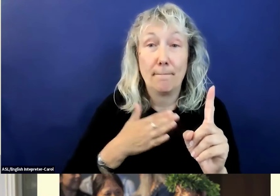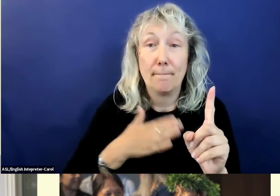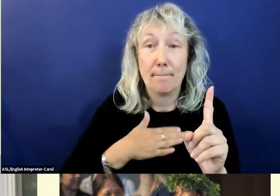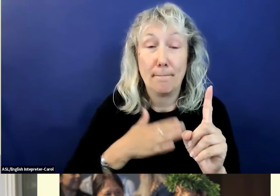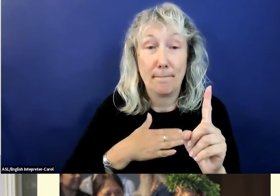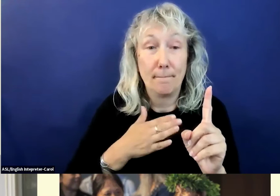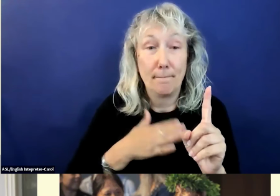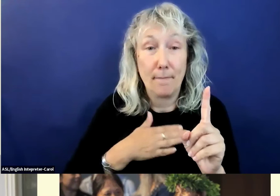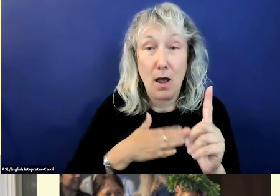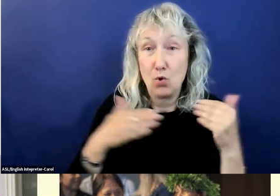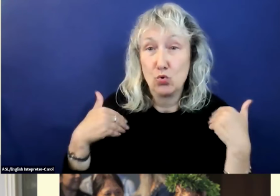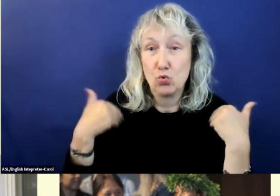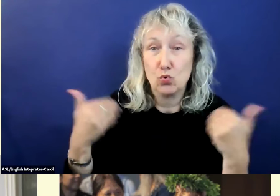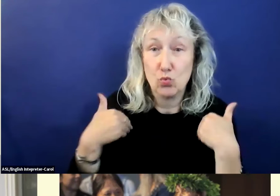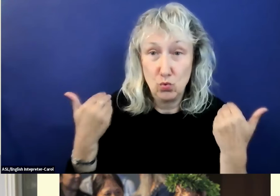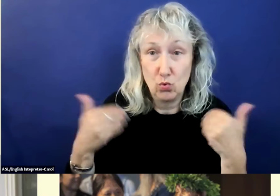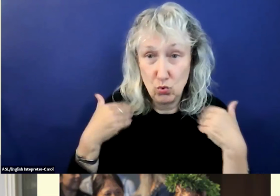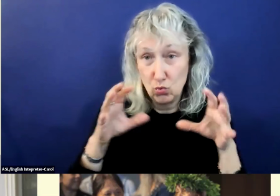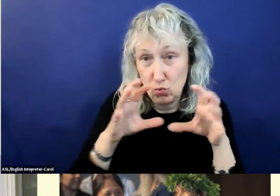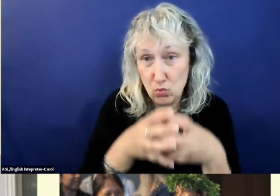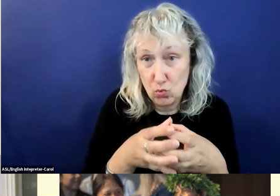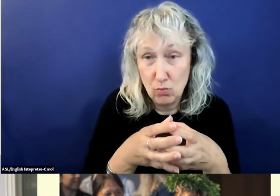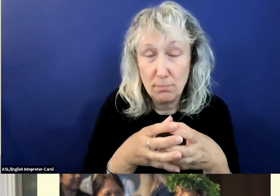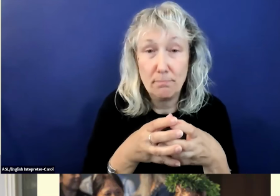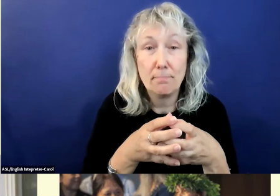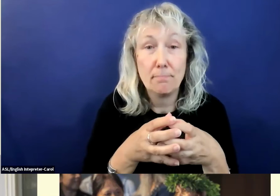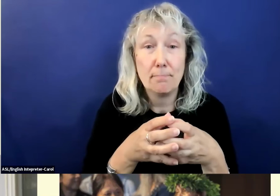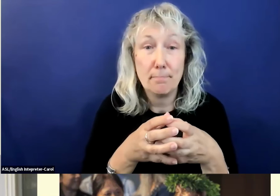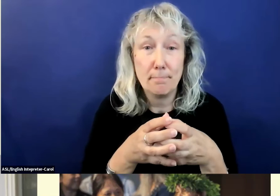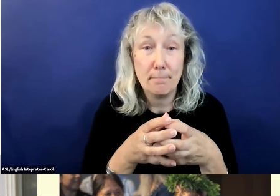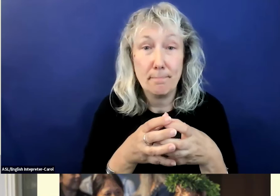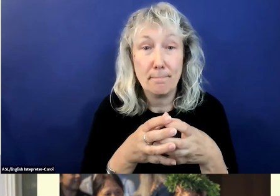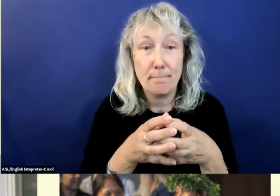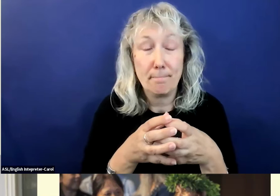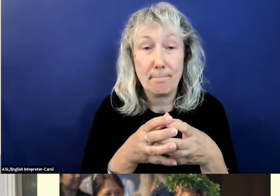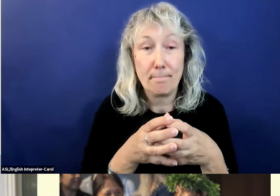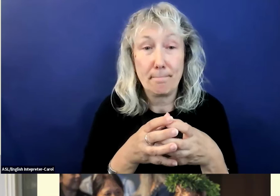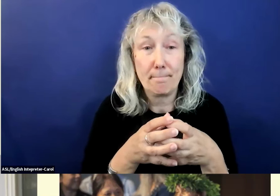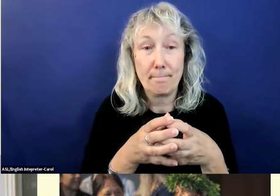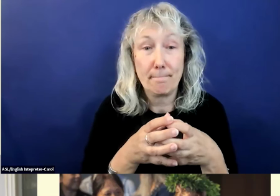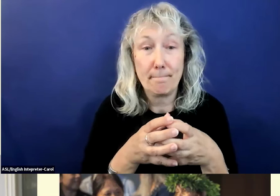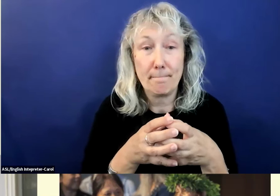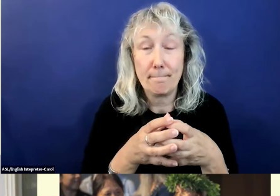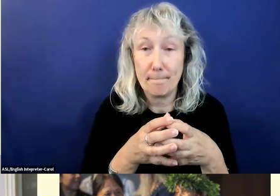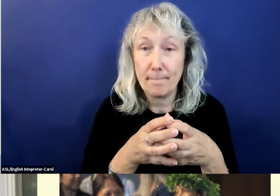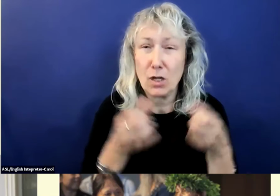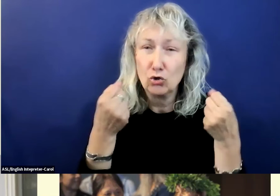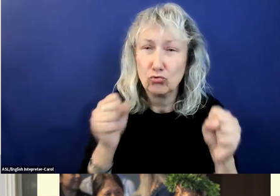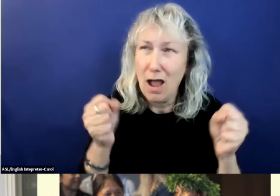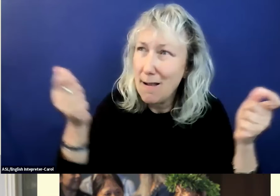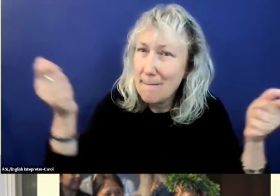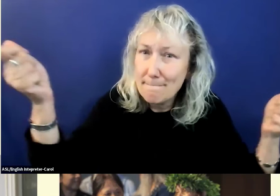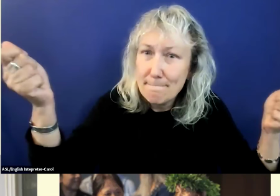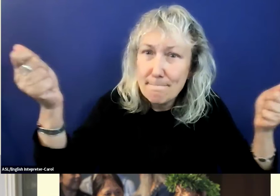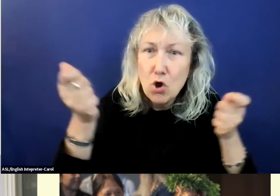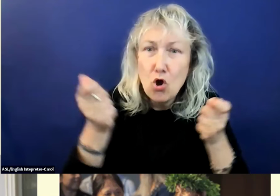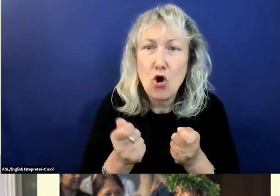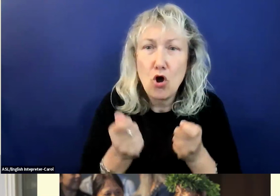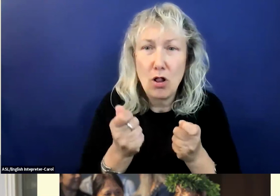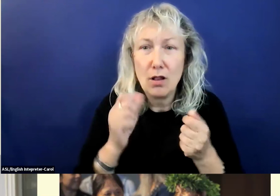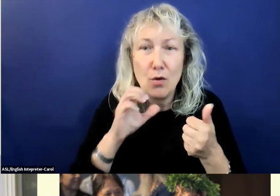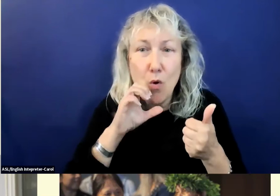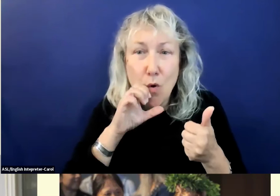hoop for our youth. And with this, we use it to bring our community together with youth and